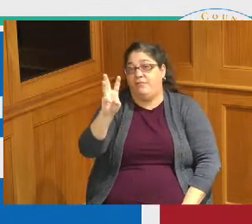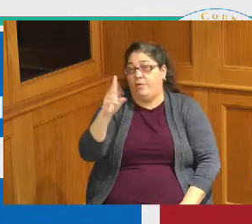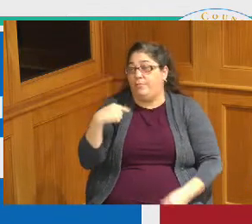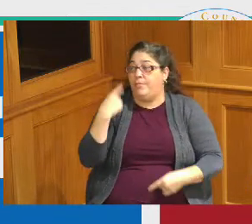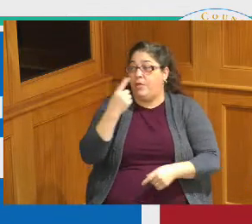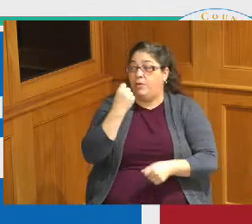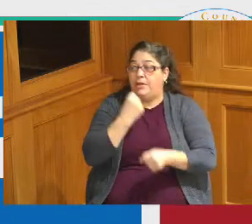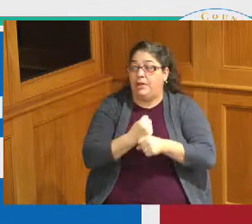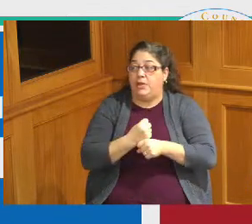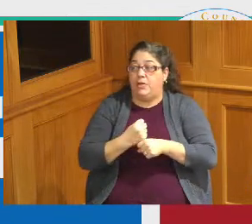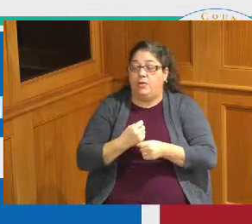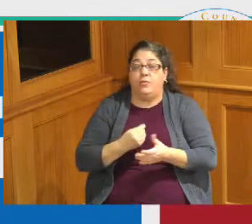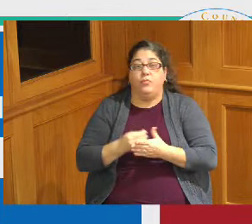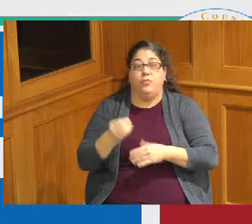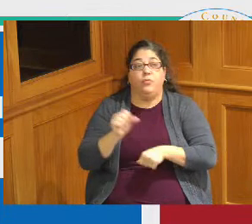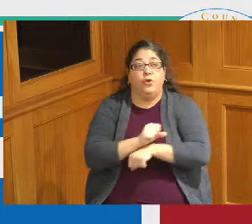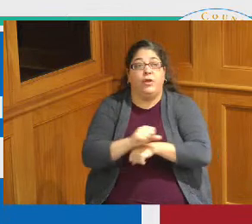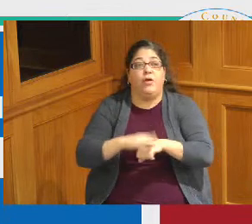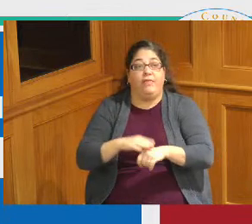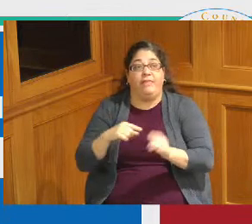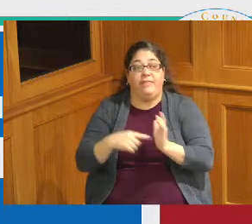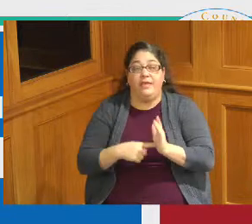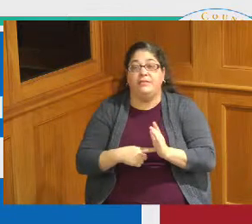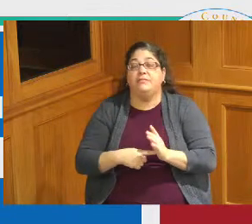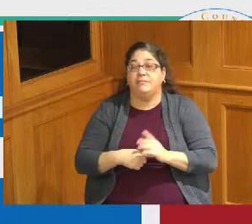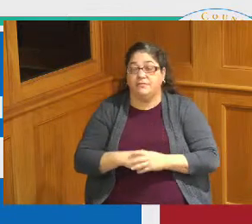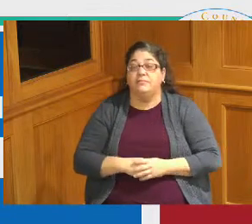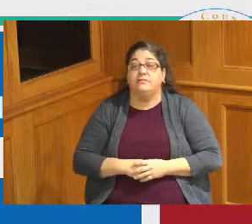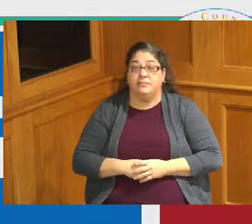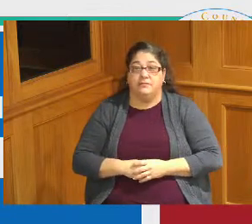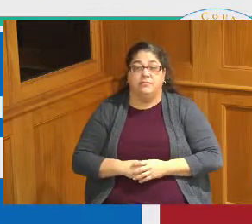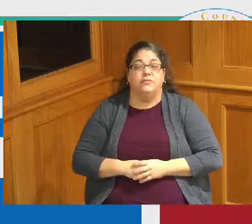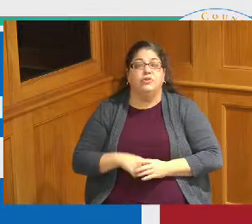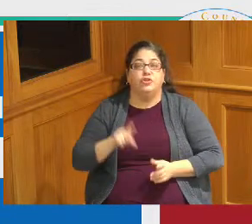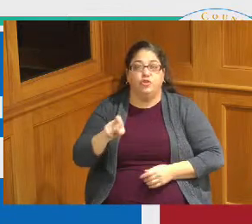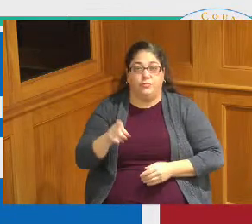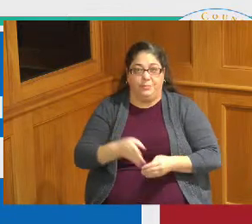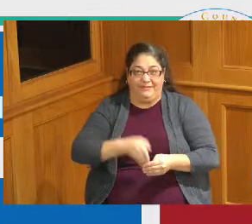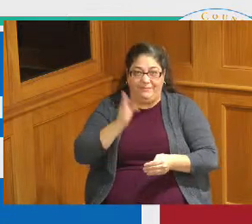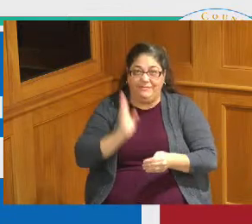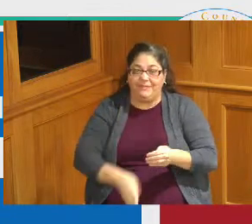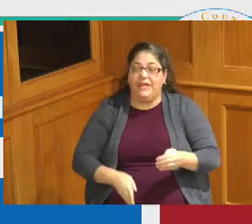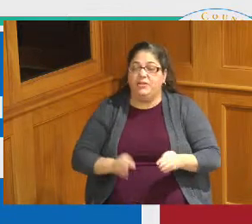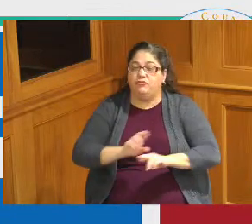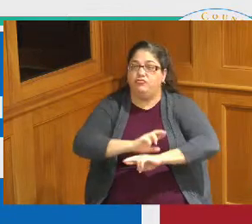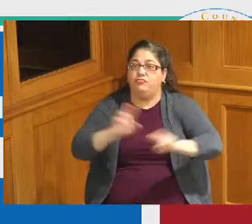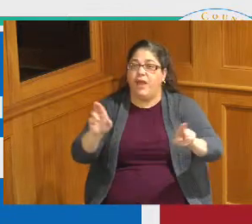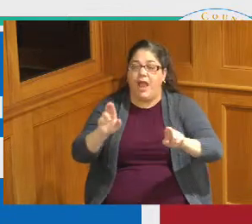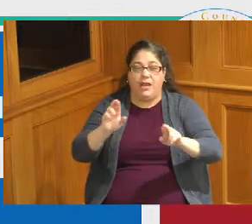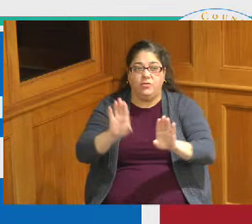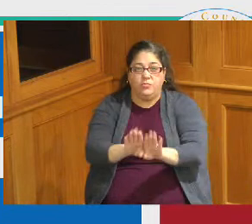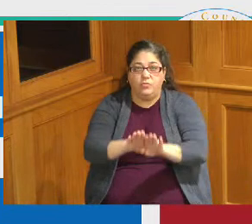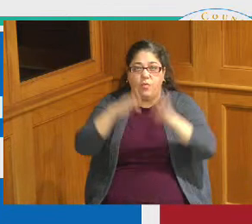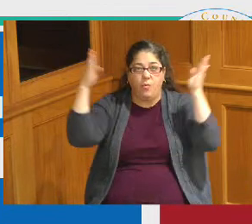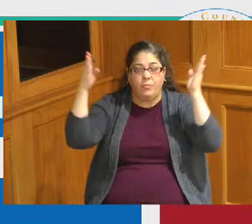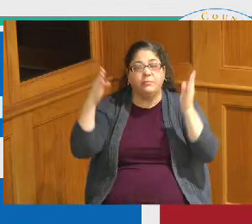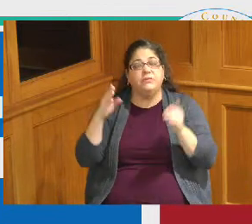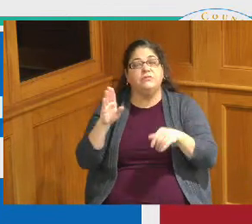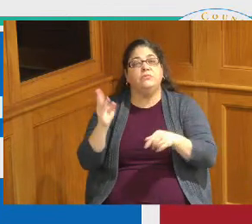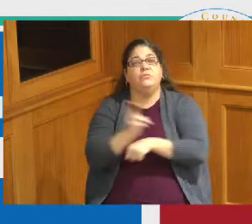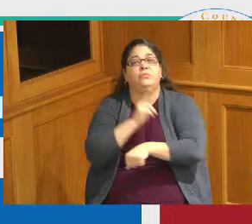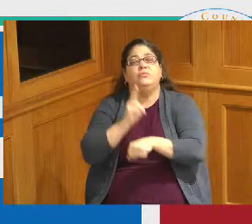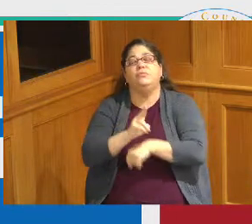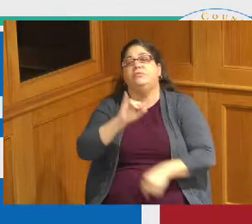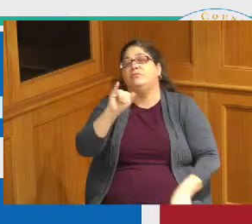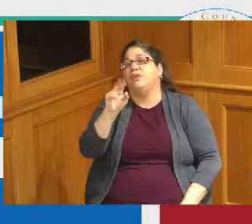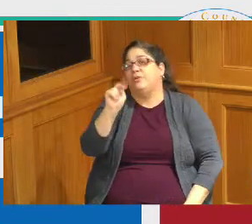year to get that in there. We implemented it. It should be done and implemented, totally ready to roll out by the end of November. And what we've